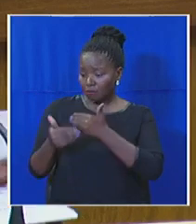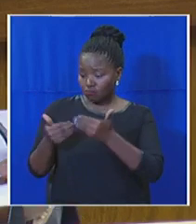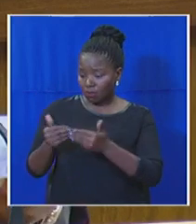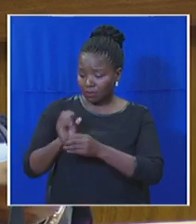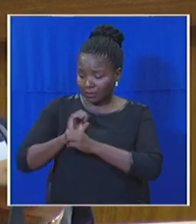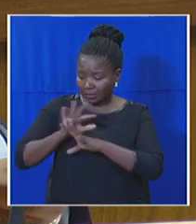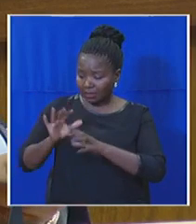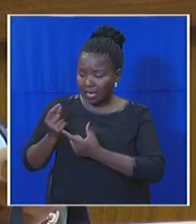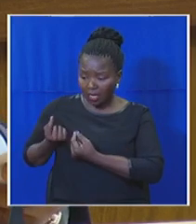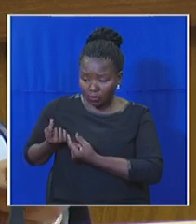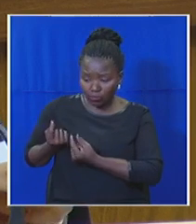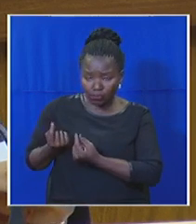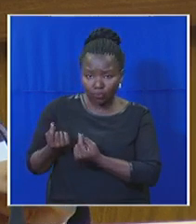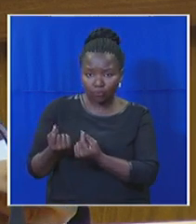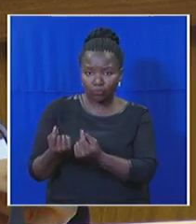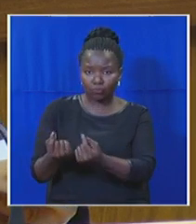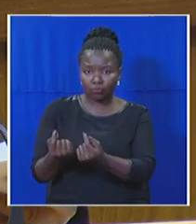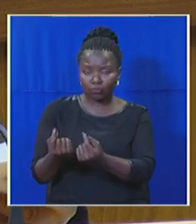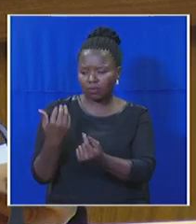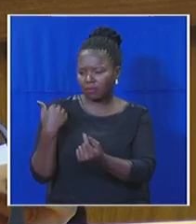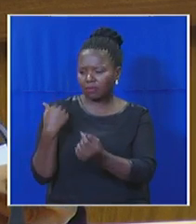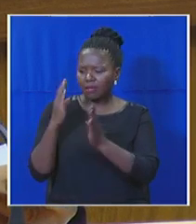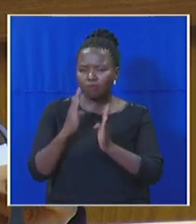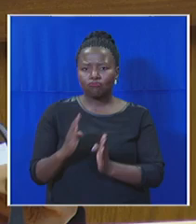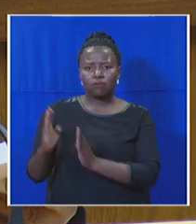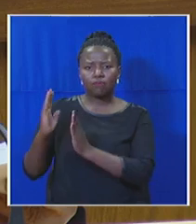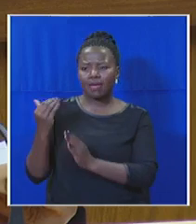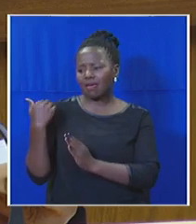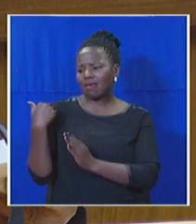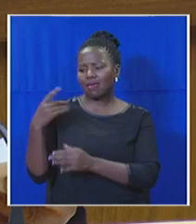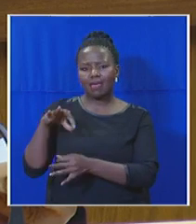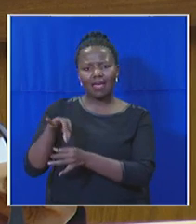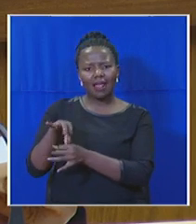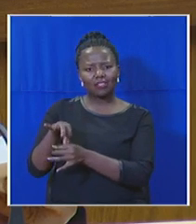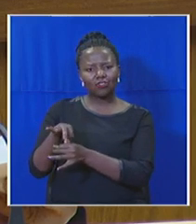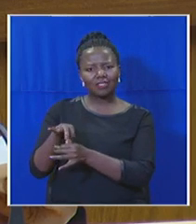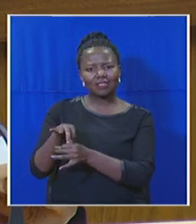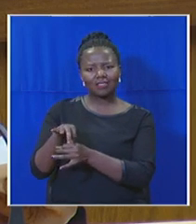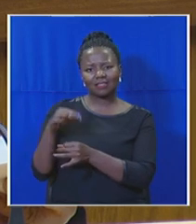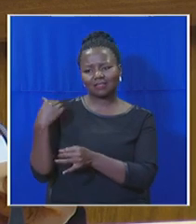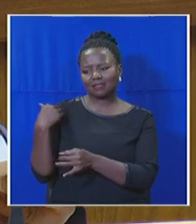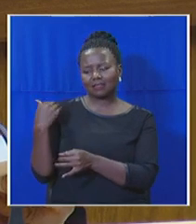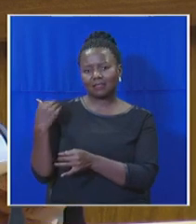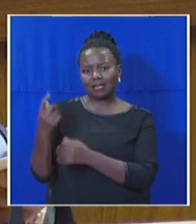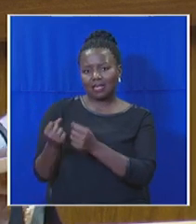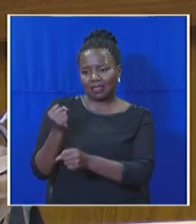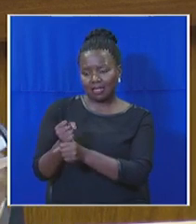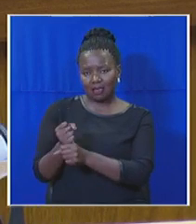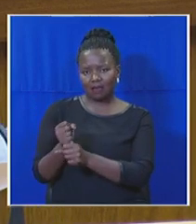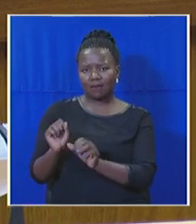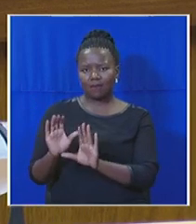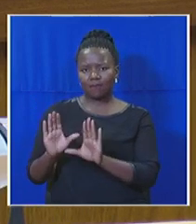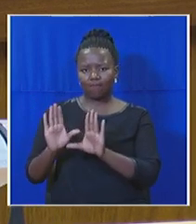undertaken in preparation for the last general elections, party